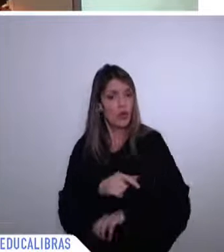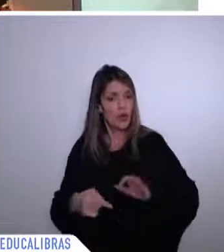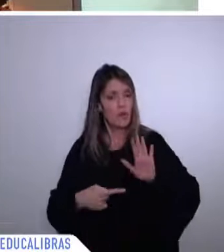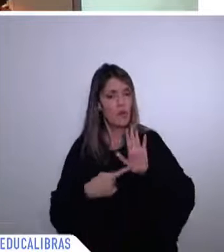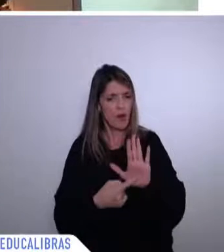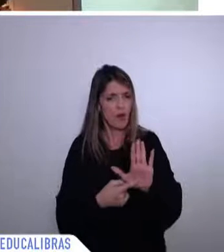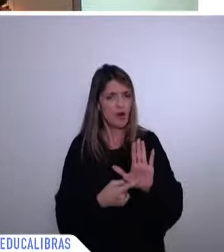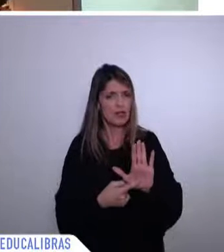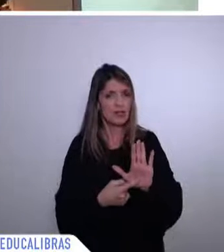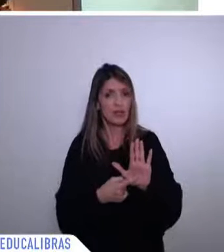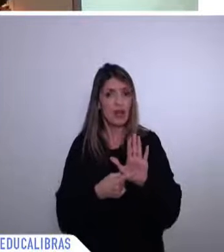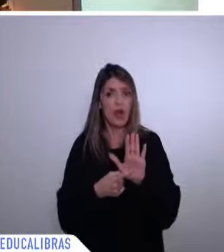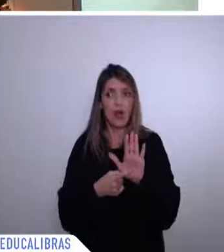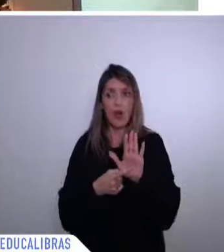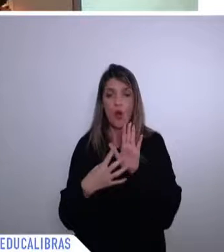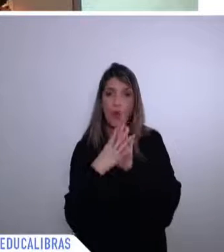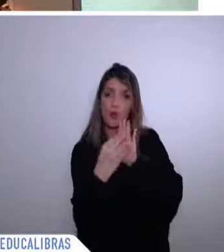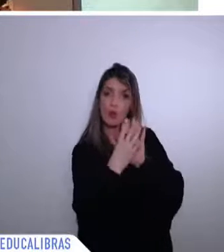the street.